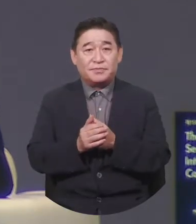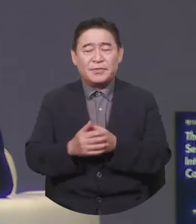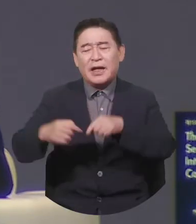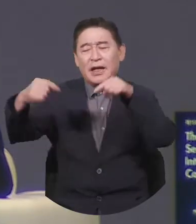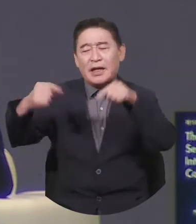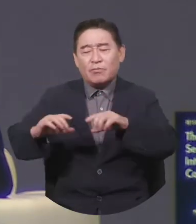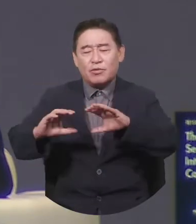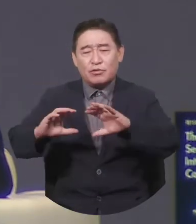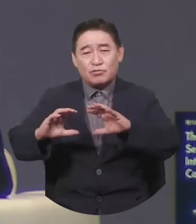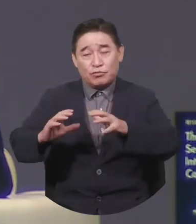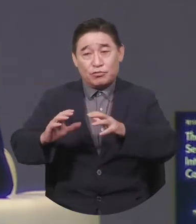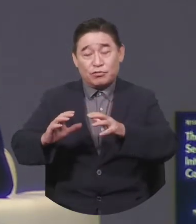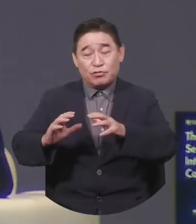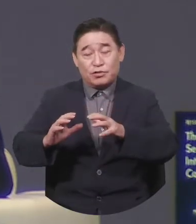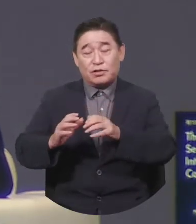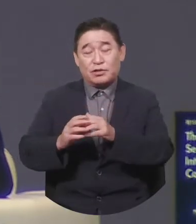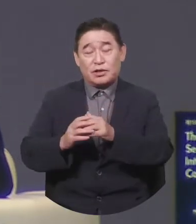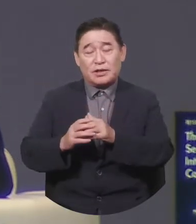for the next